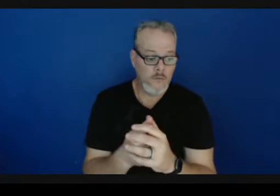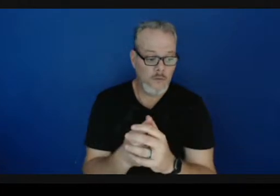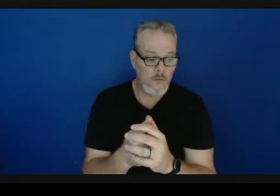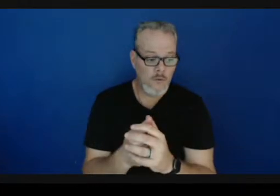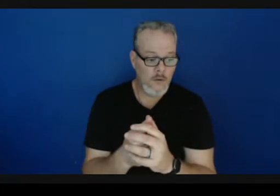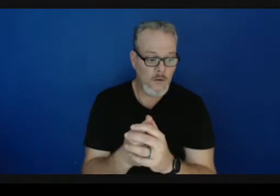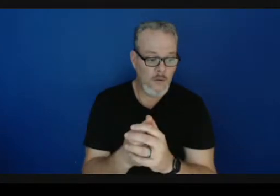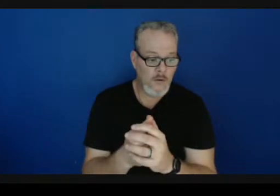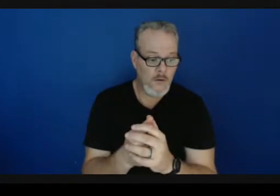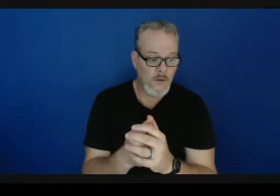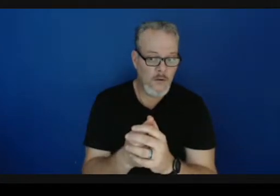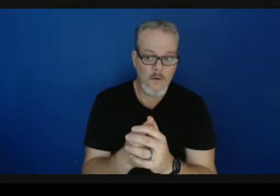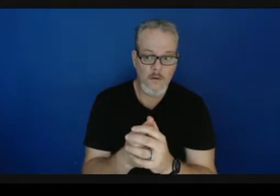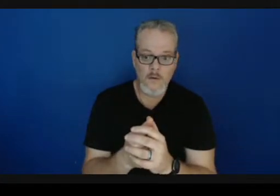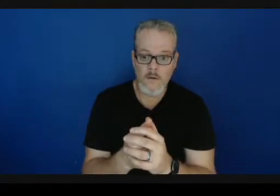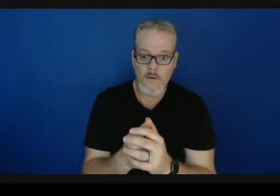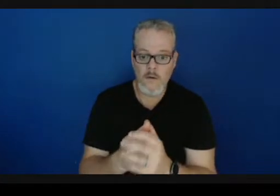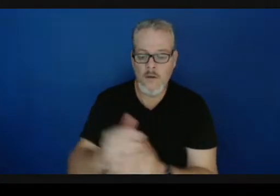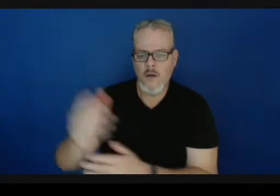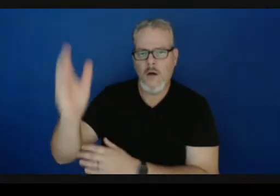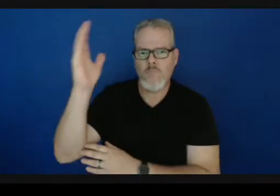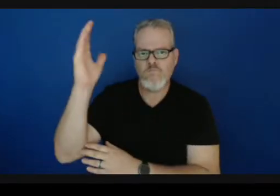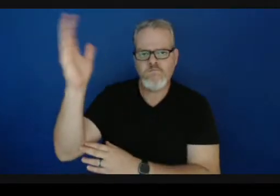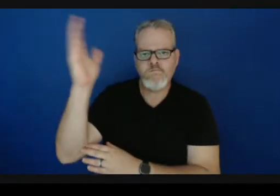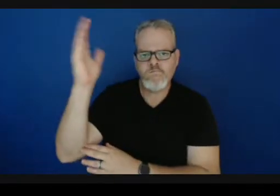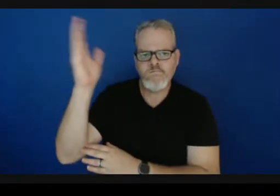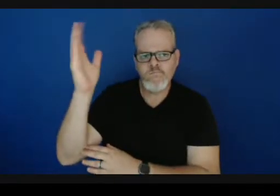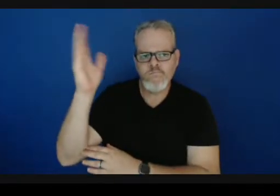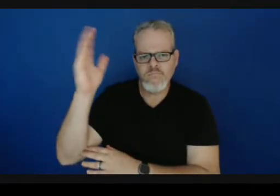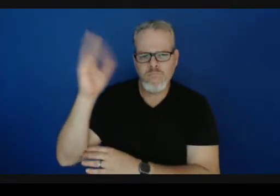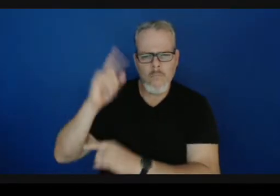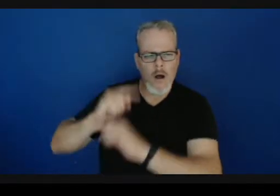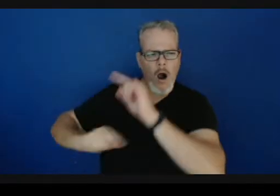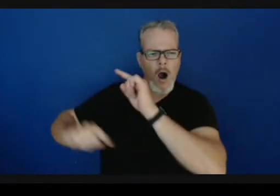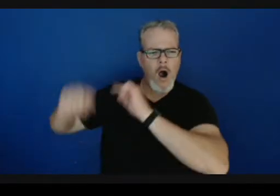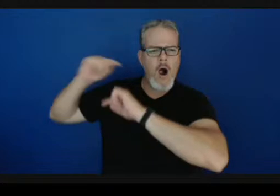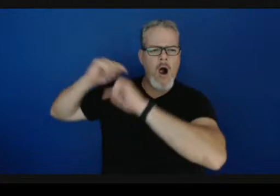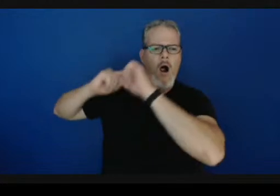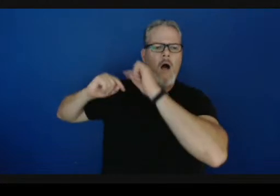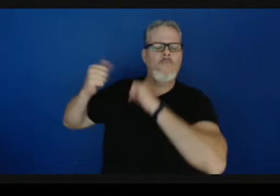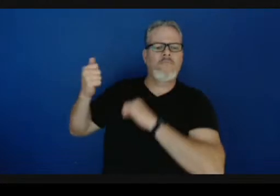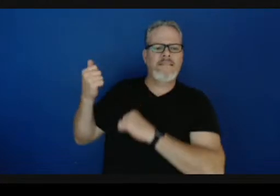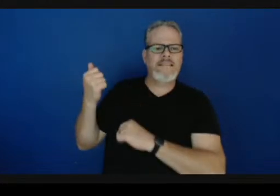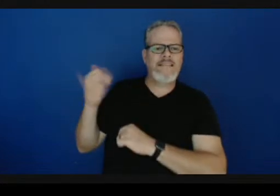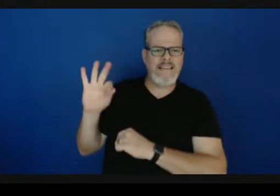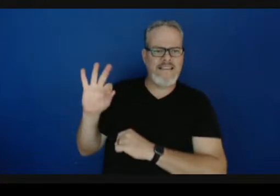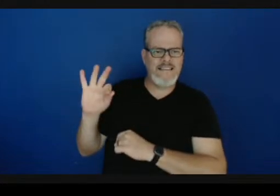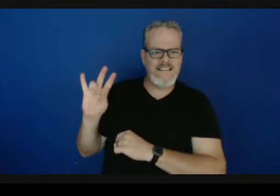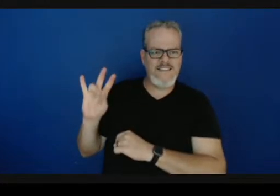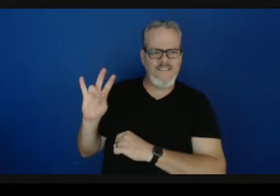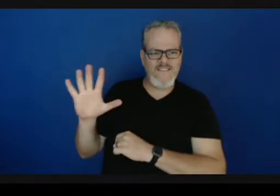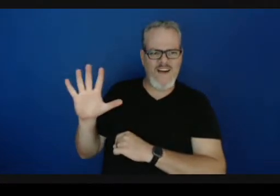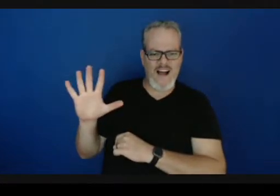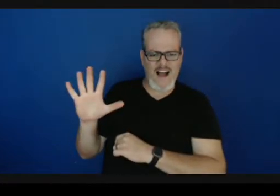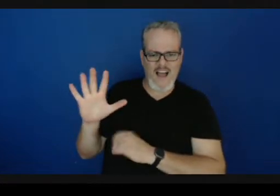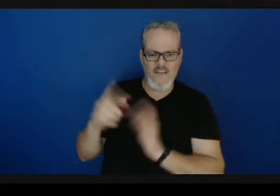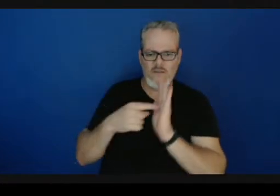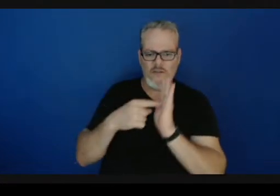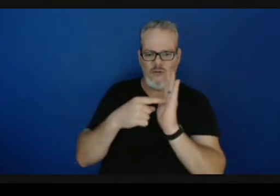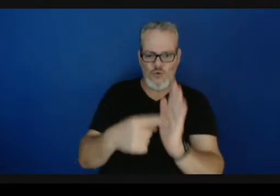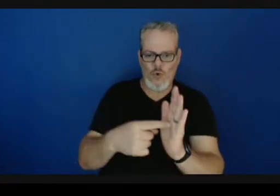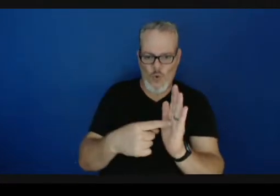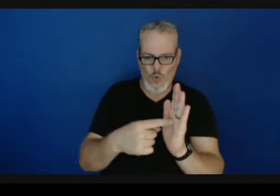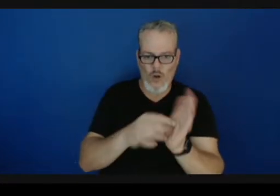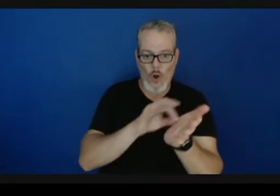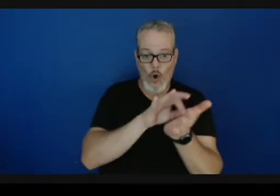them present all this data all the way back to 1975, where they showed us both earthquake counts before 75